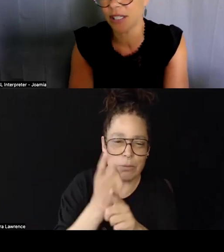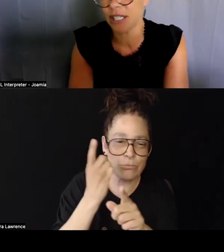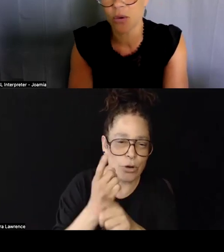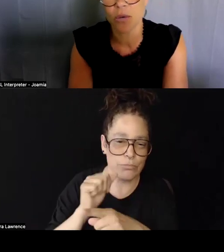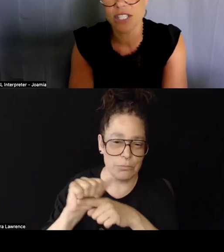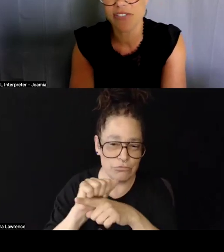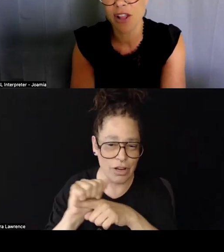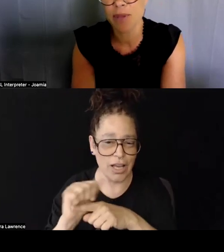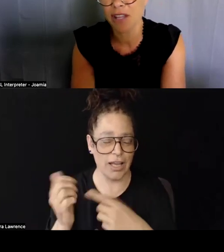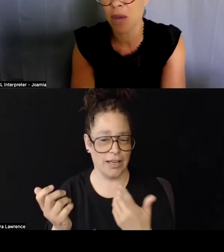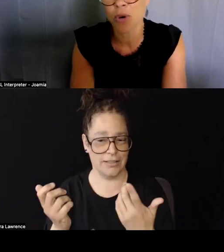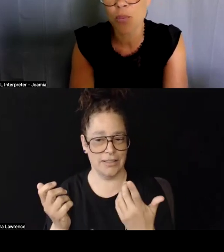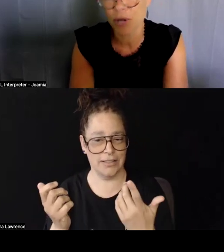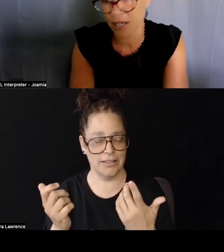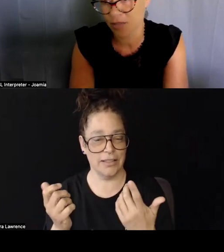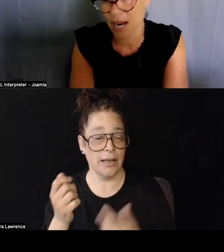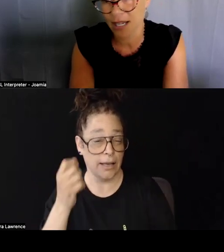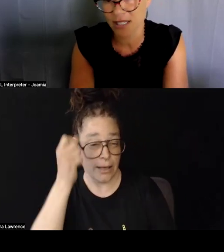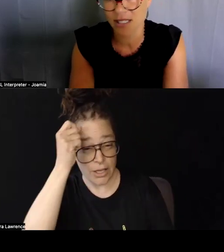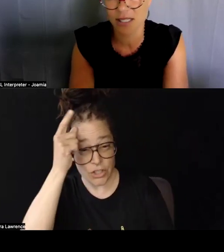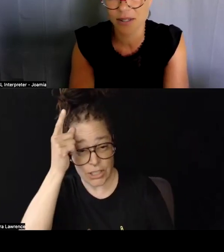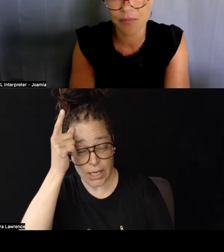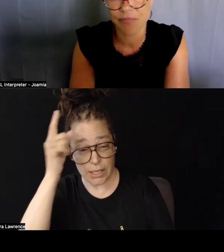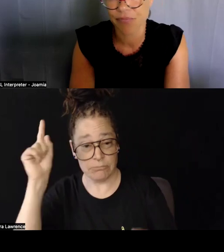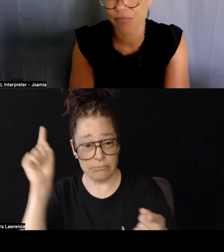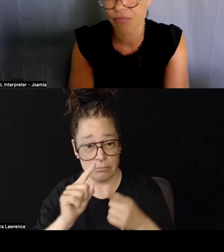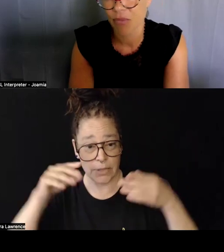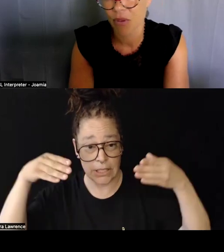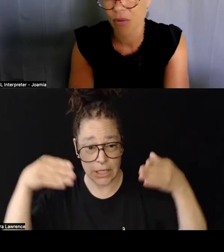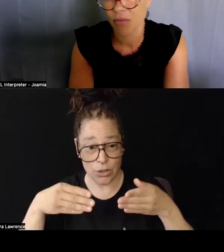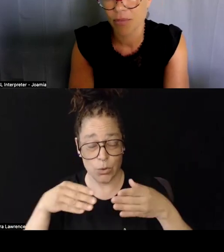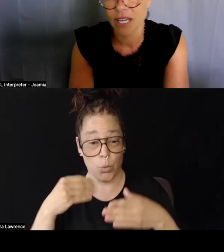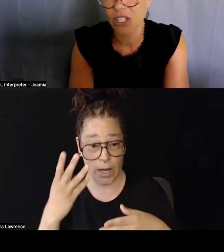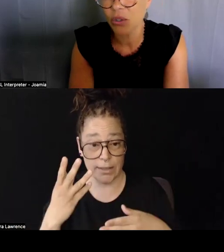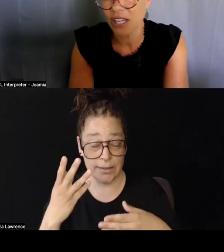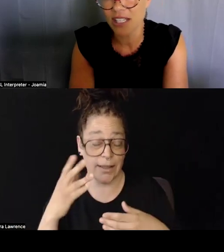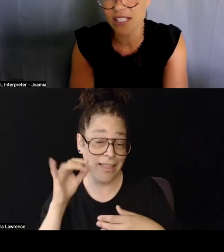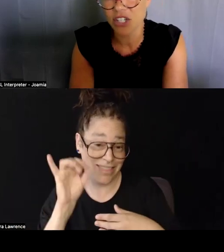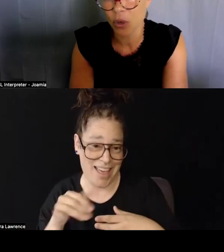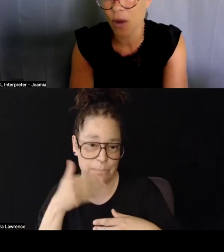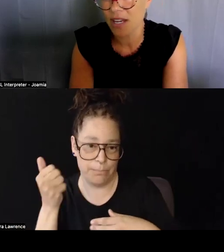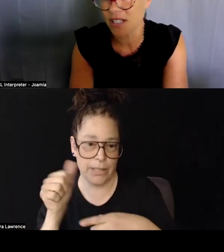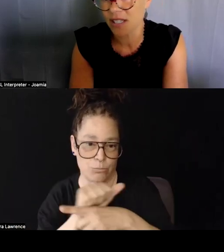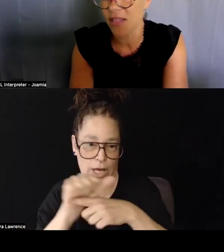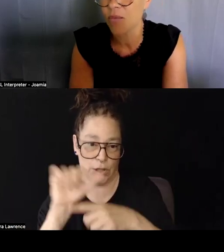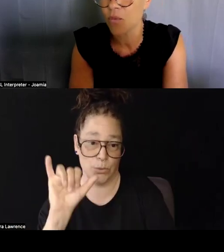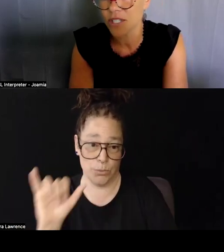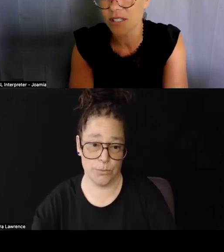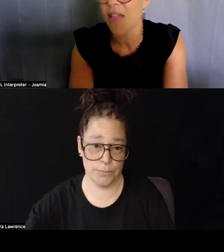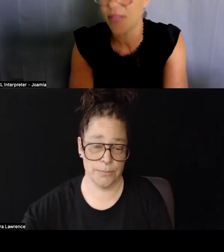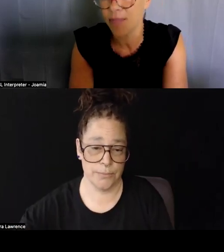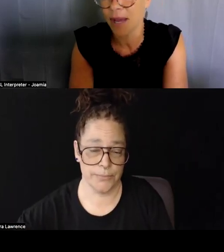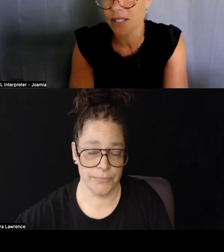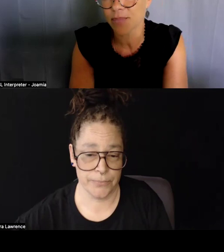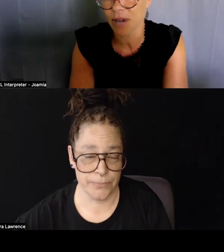children, what's developmentally appropriate practice, but including decentering whiteness, which